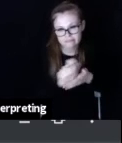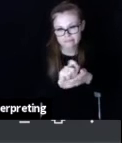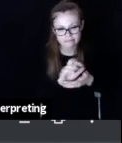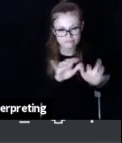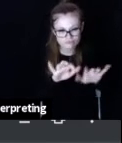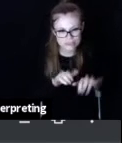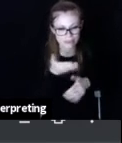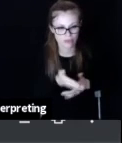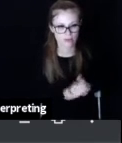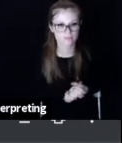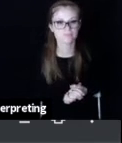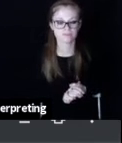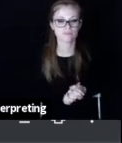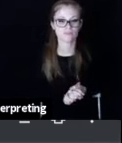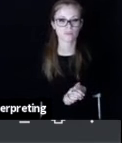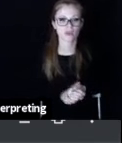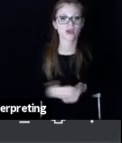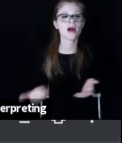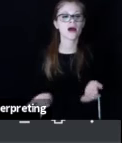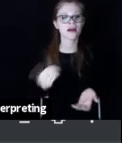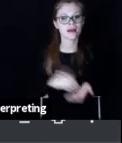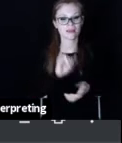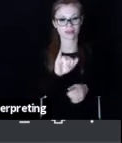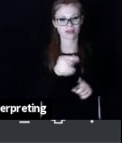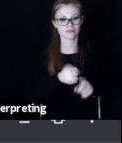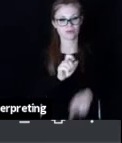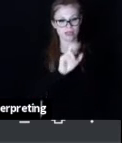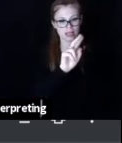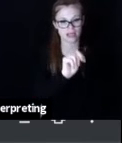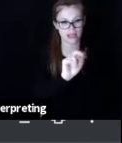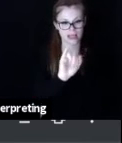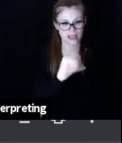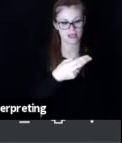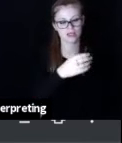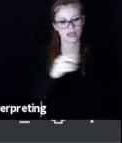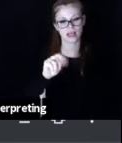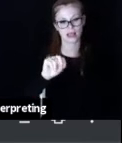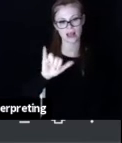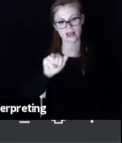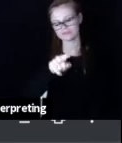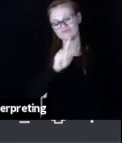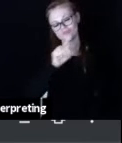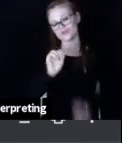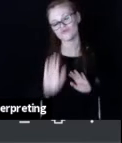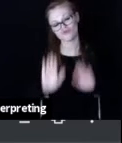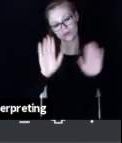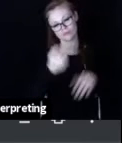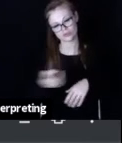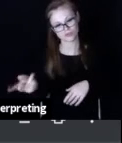And then again, this came from the NIH and the NIA, and they're a great resource for this kind of information.